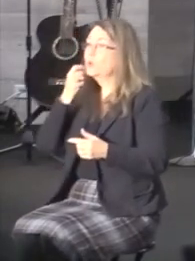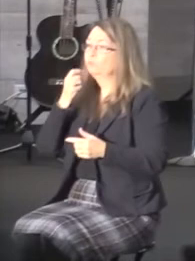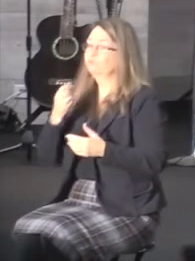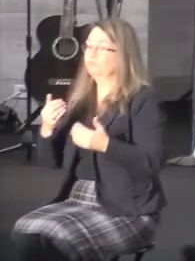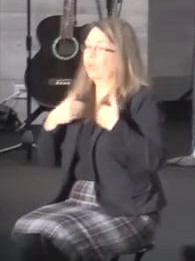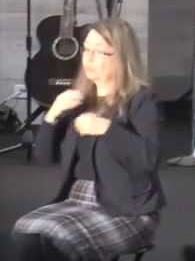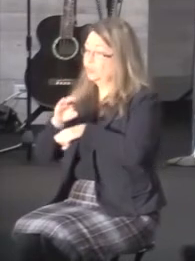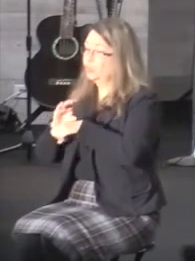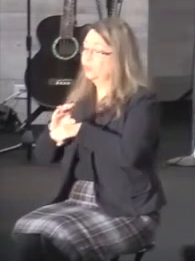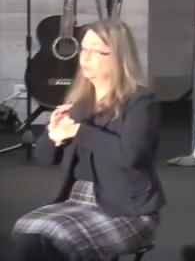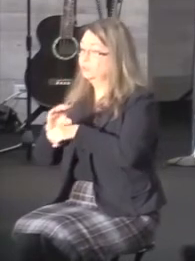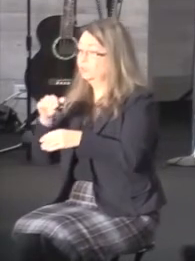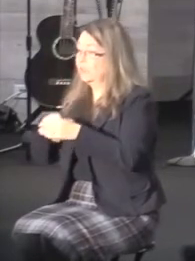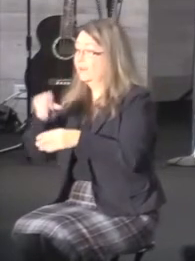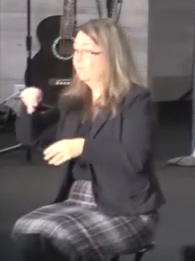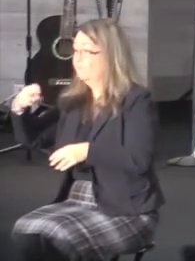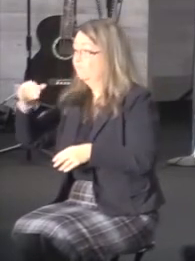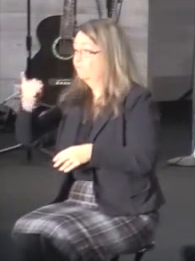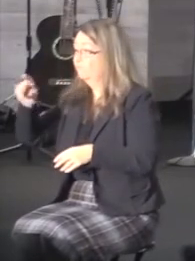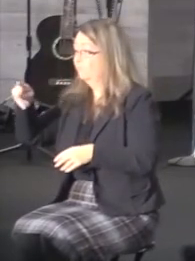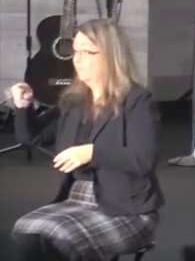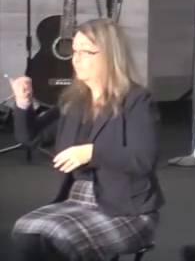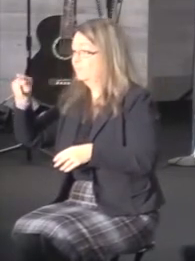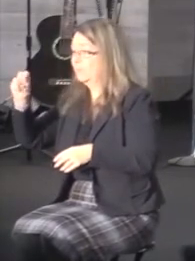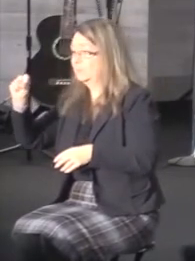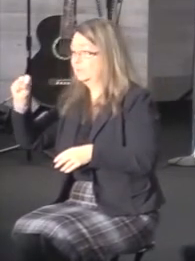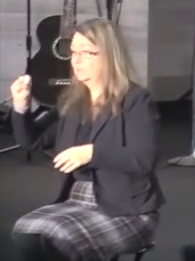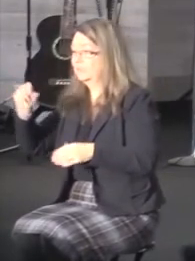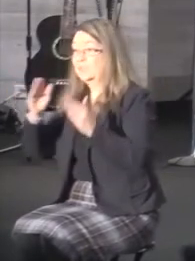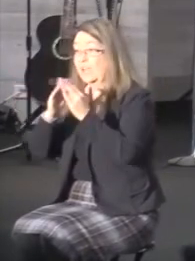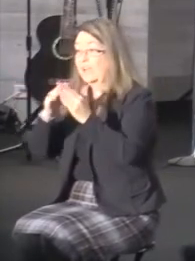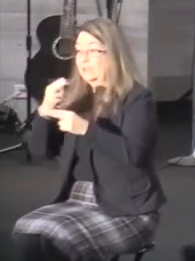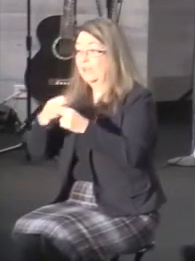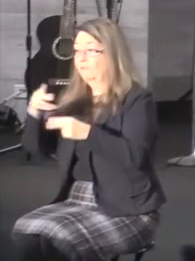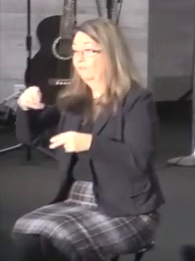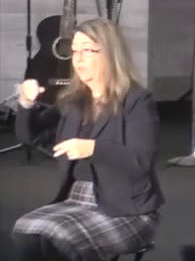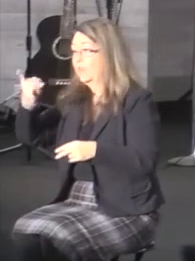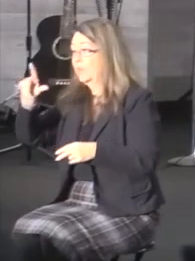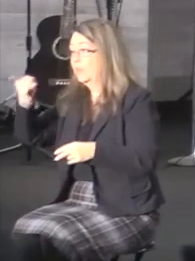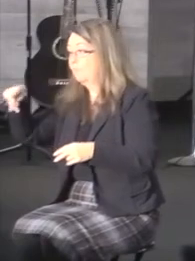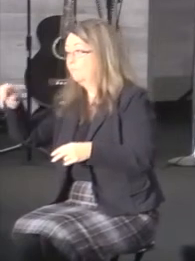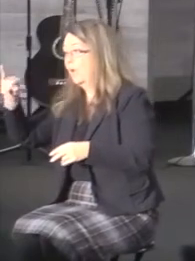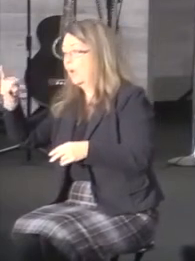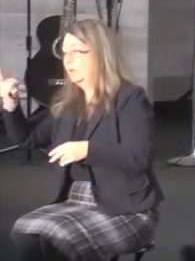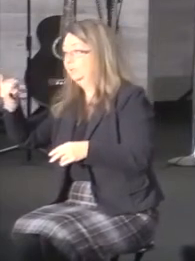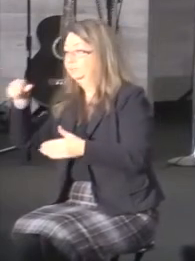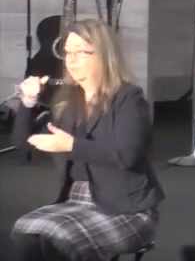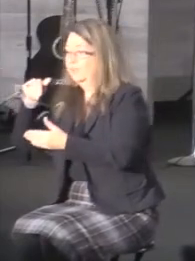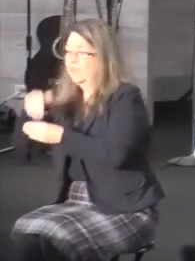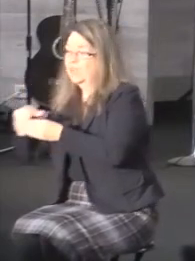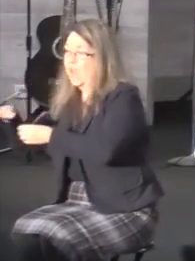which is what we're going to study this morning in Philippians. It's the city of Philippi. Philippi was in this region of Macedonia, which was